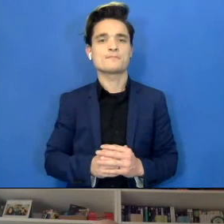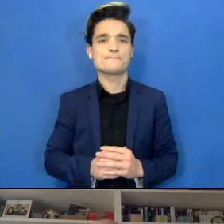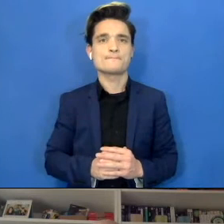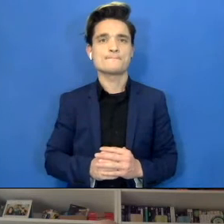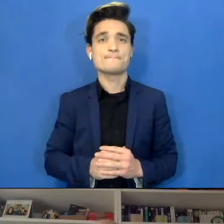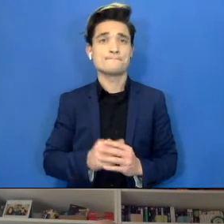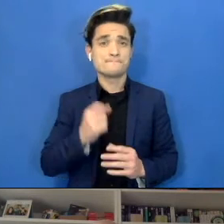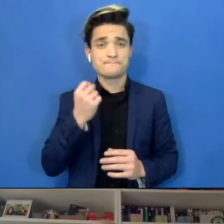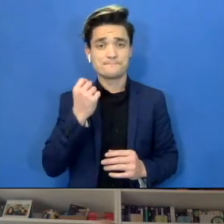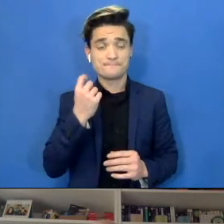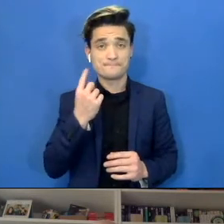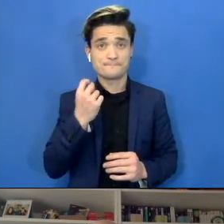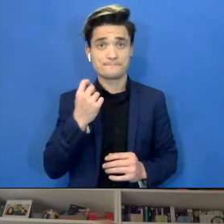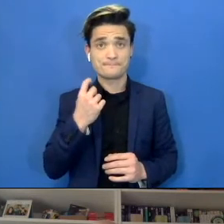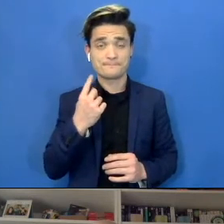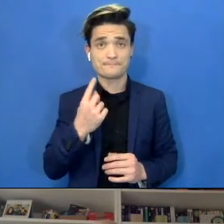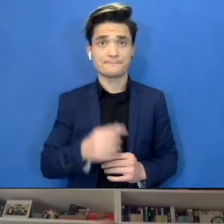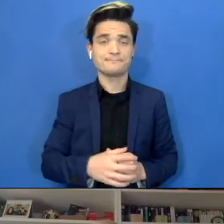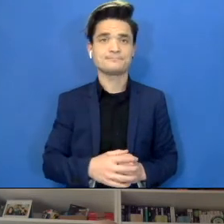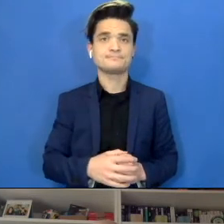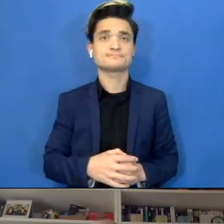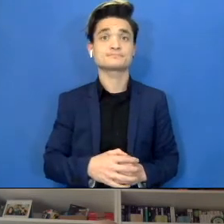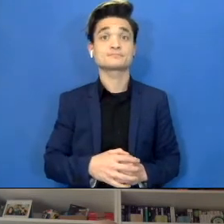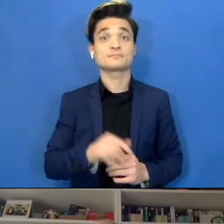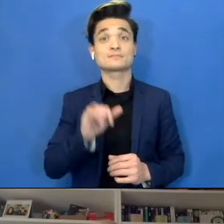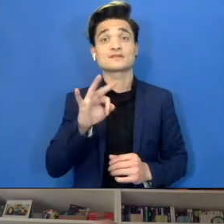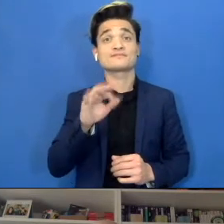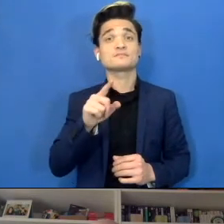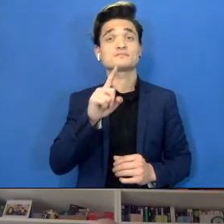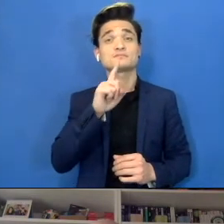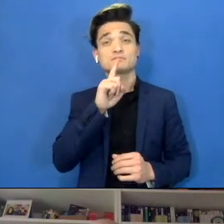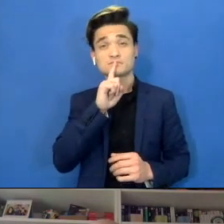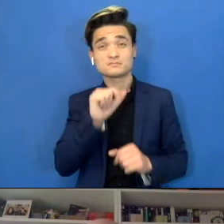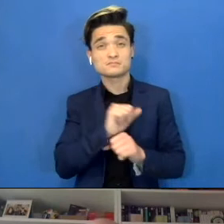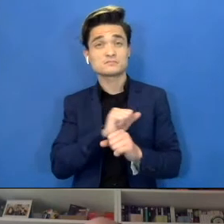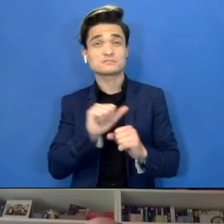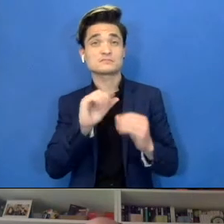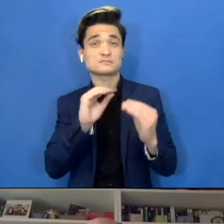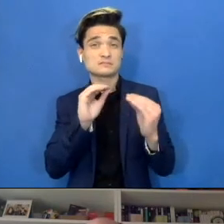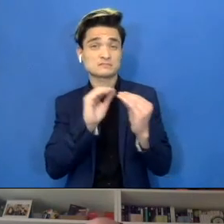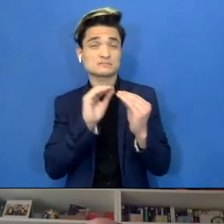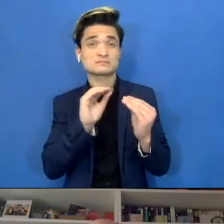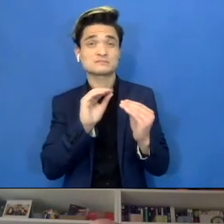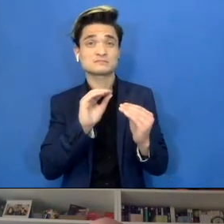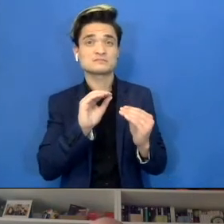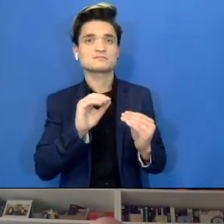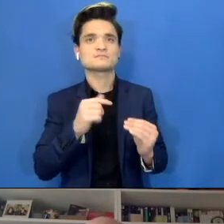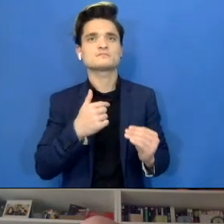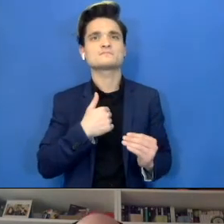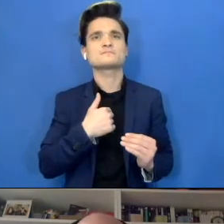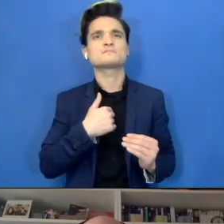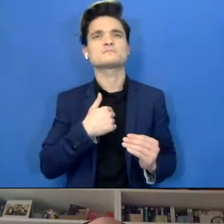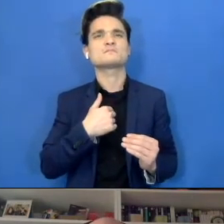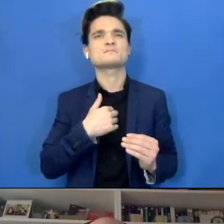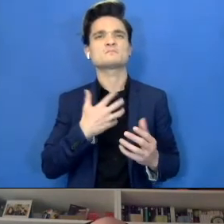real kiss. But I don't know, maybe because I hate fake kisses so much. I really, really